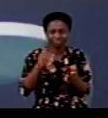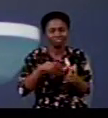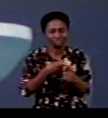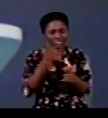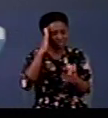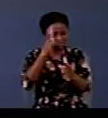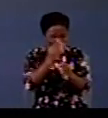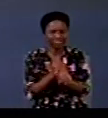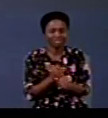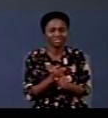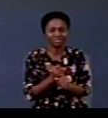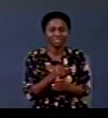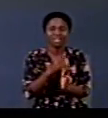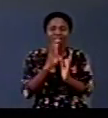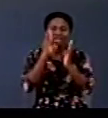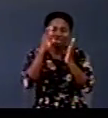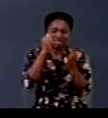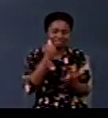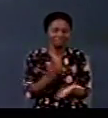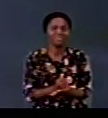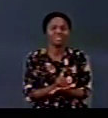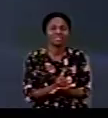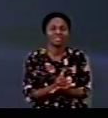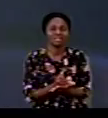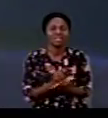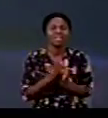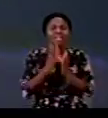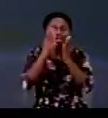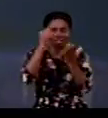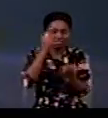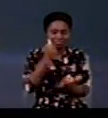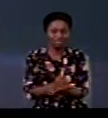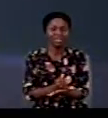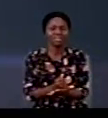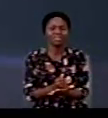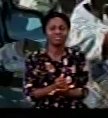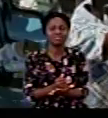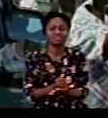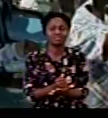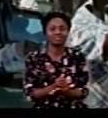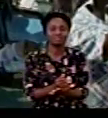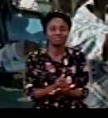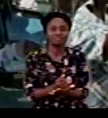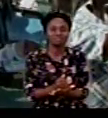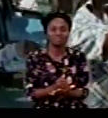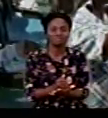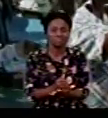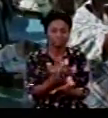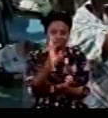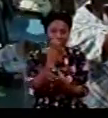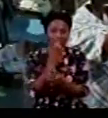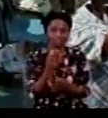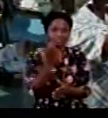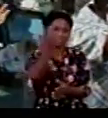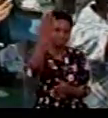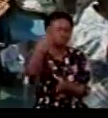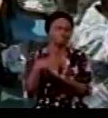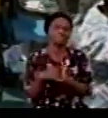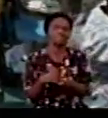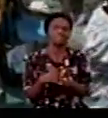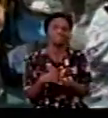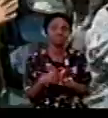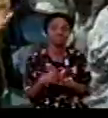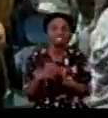Raise up your hand. A new journey now. Raise up hand. Higher heights